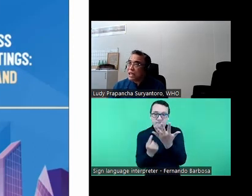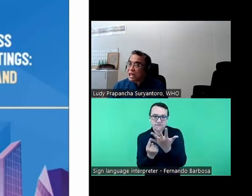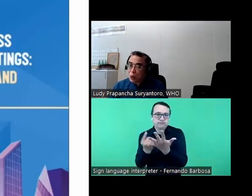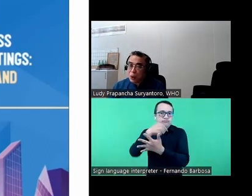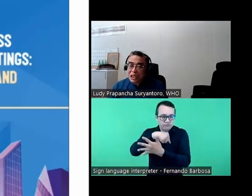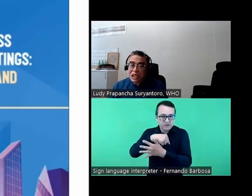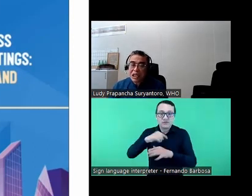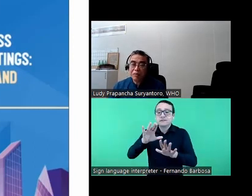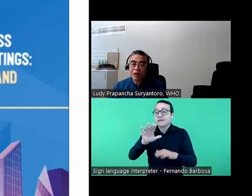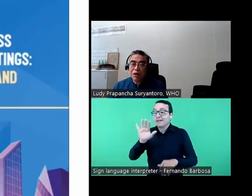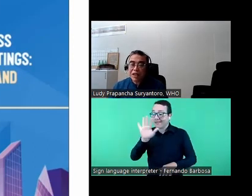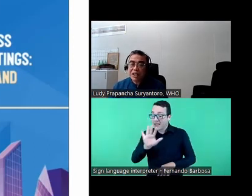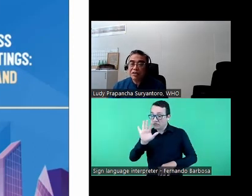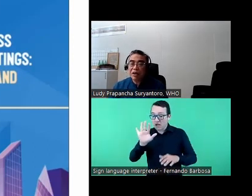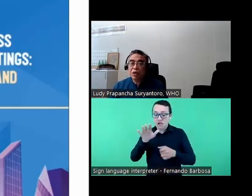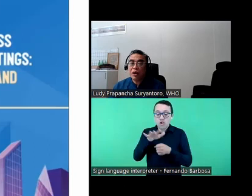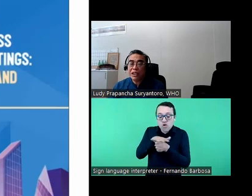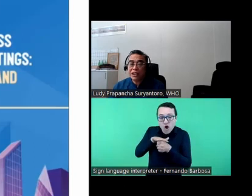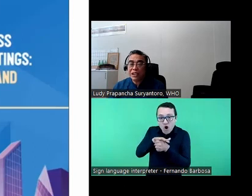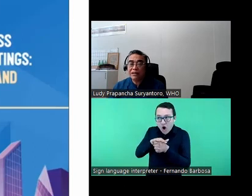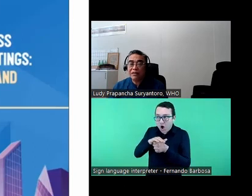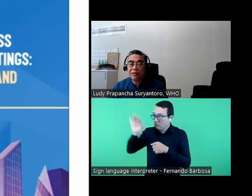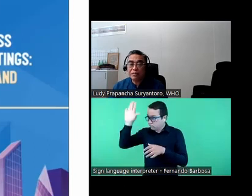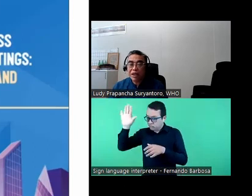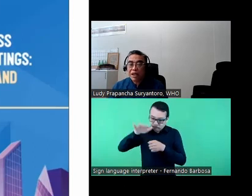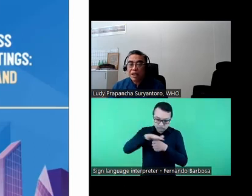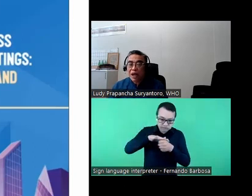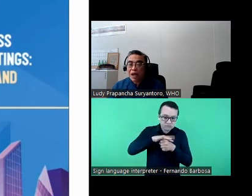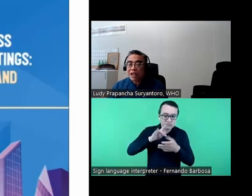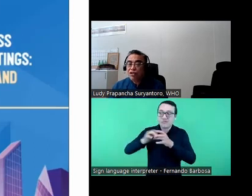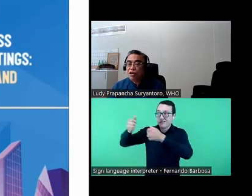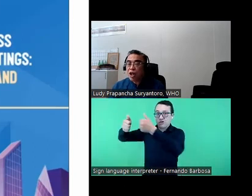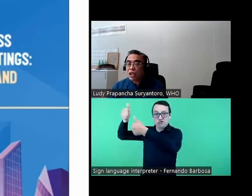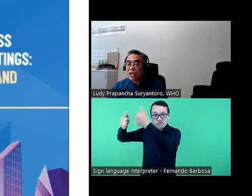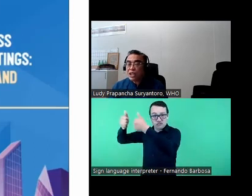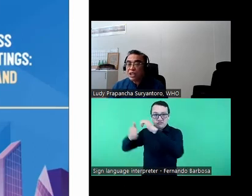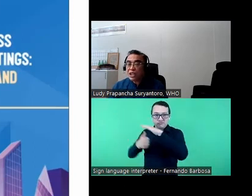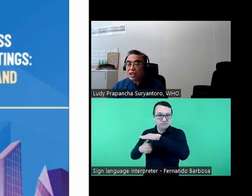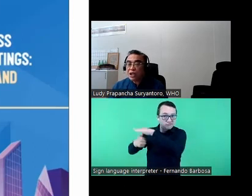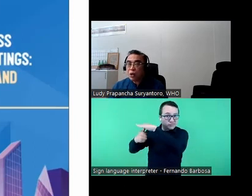level, including the engagement of each authorities in this level. It is not,